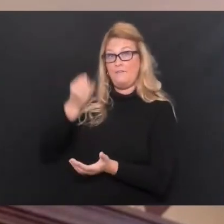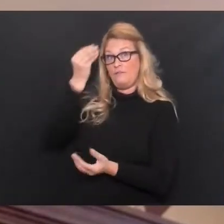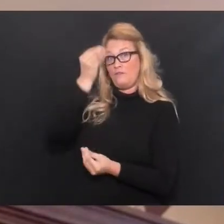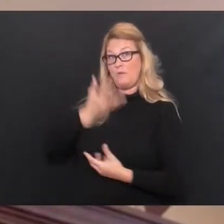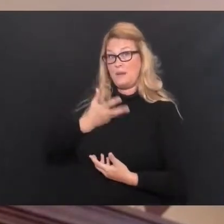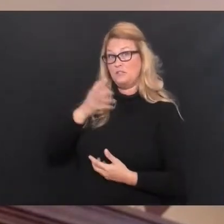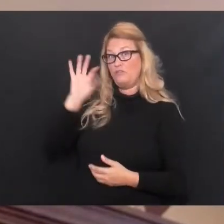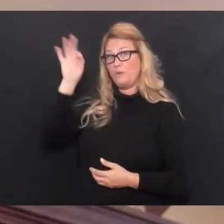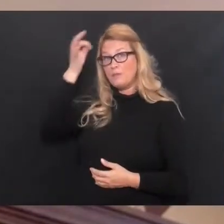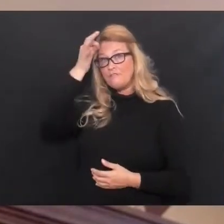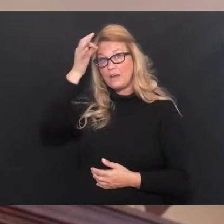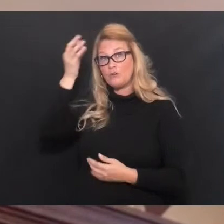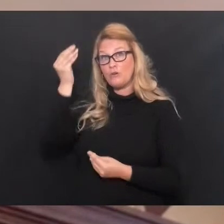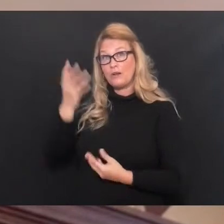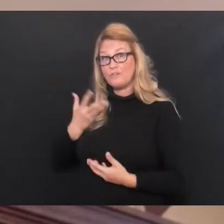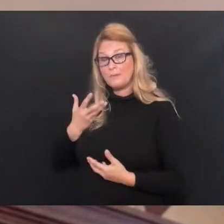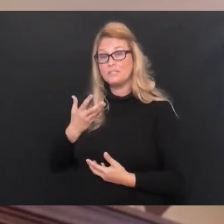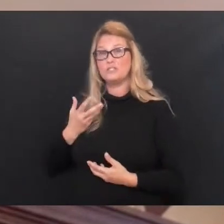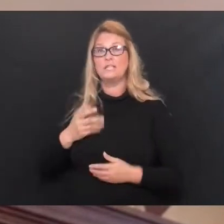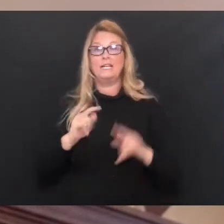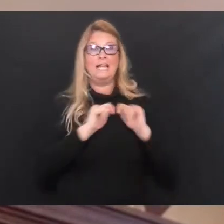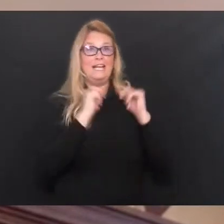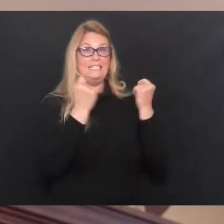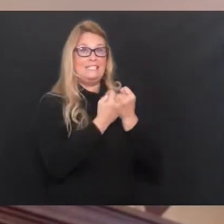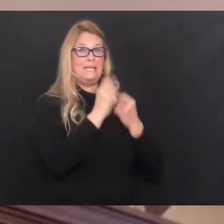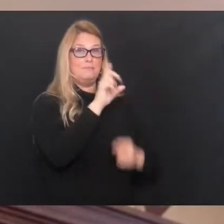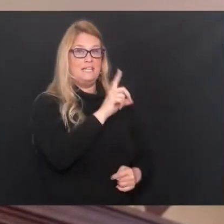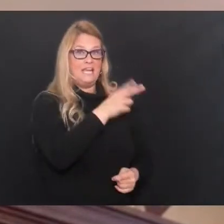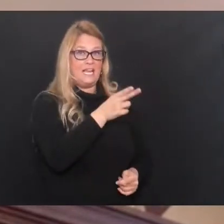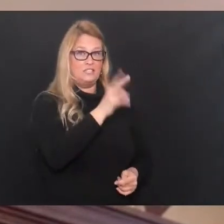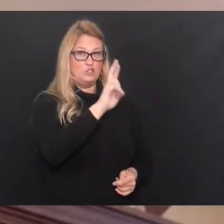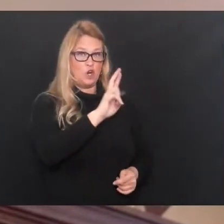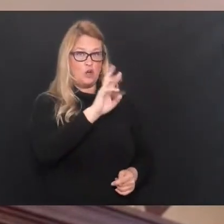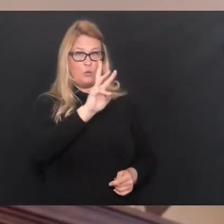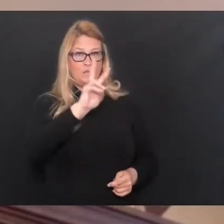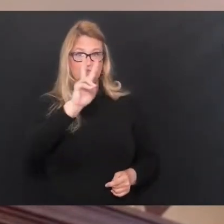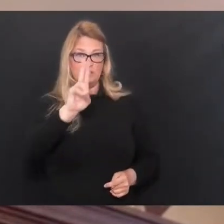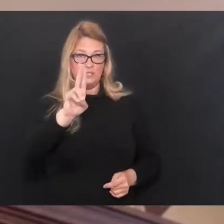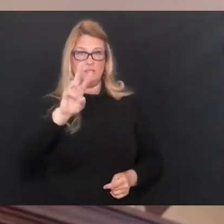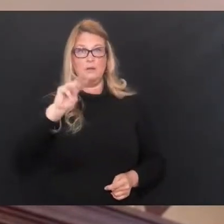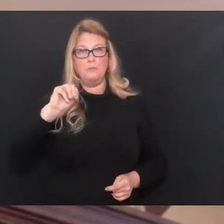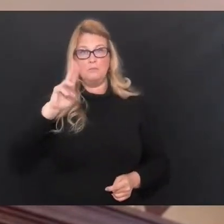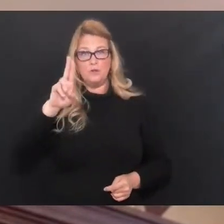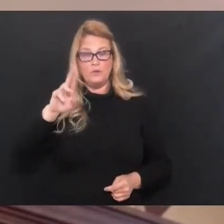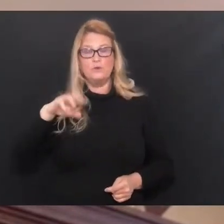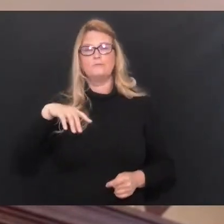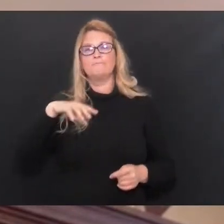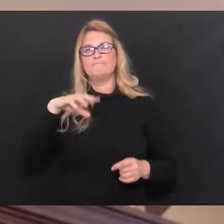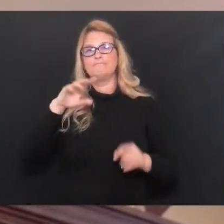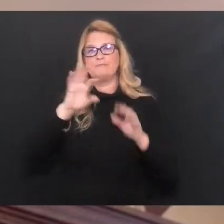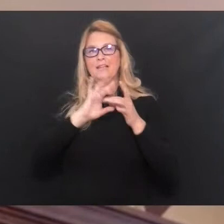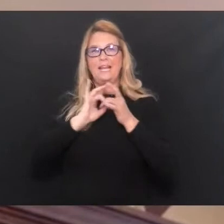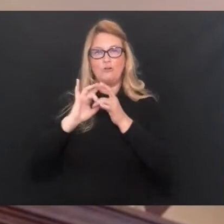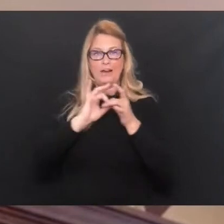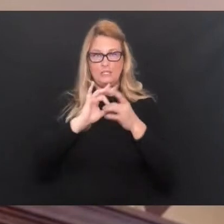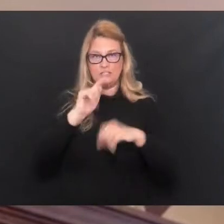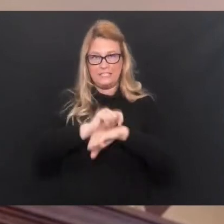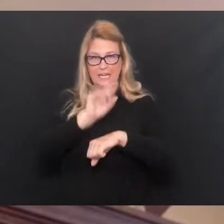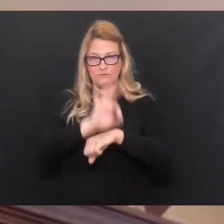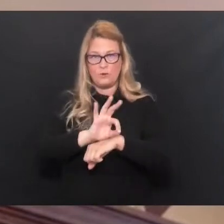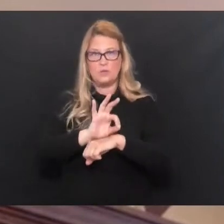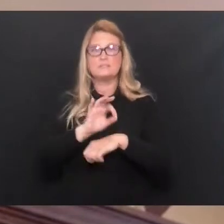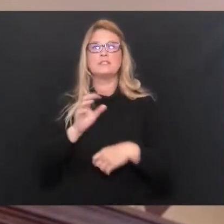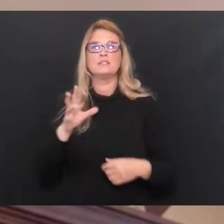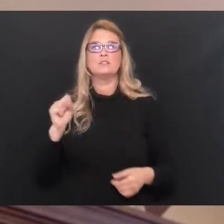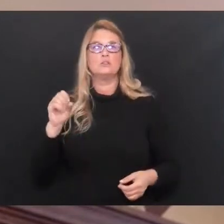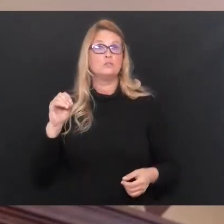the federal data, and a team from DHHR, West Virginia University, and the Interagency Task Force are working that.